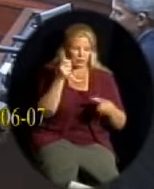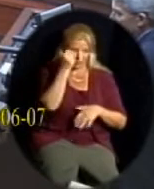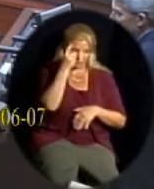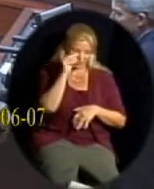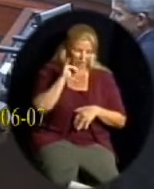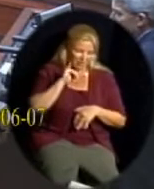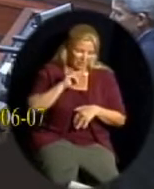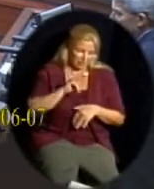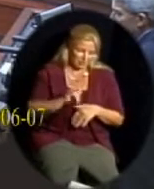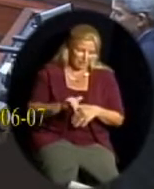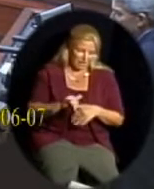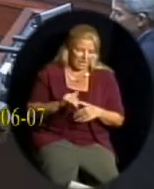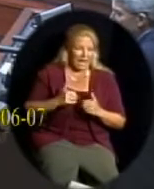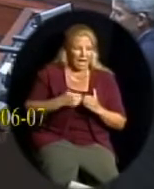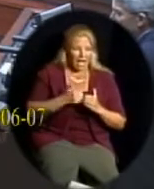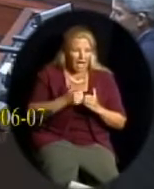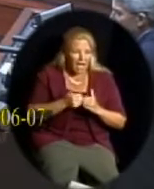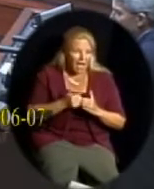here.